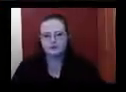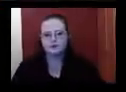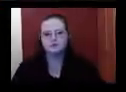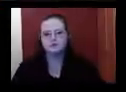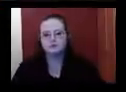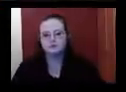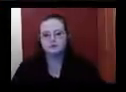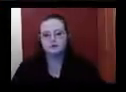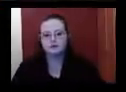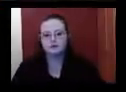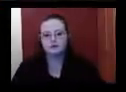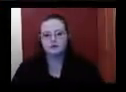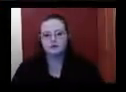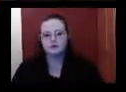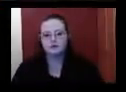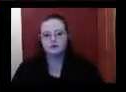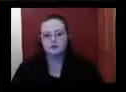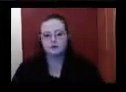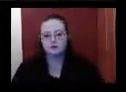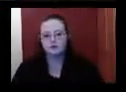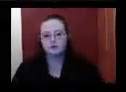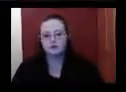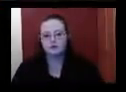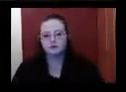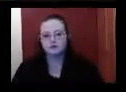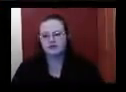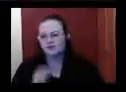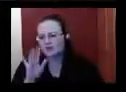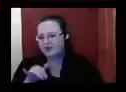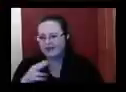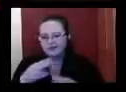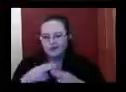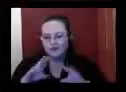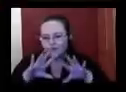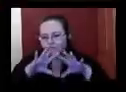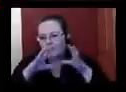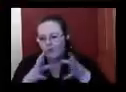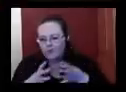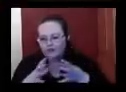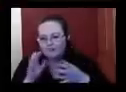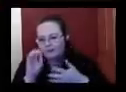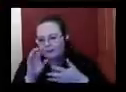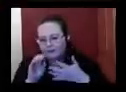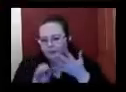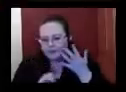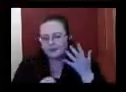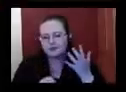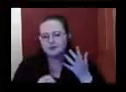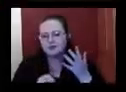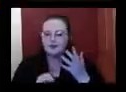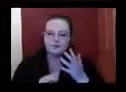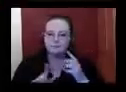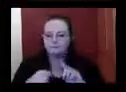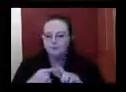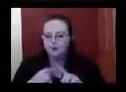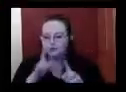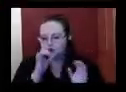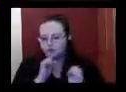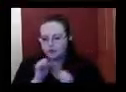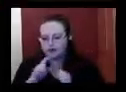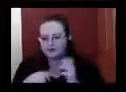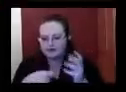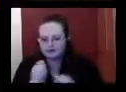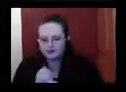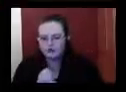And that was a quick overview, but I do want parents to know that as